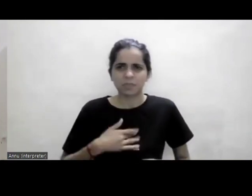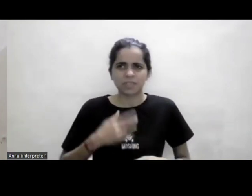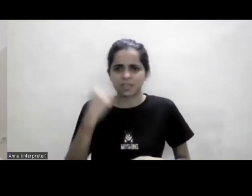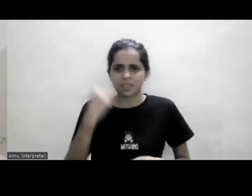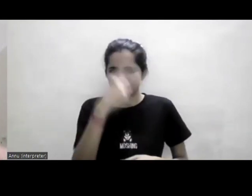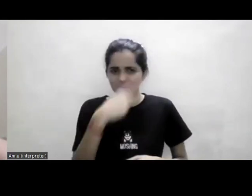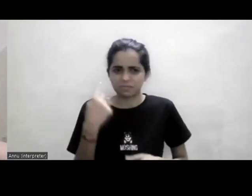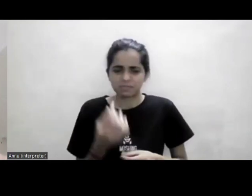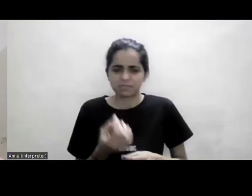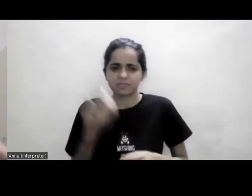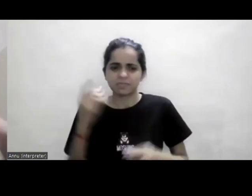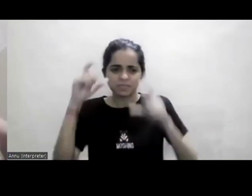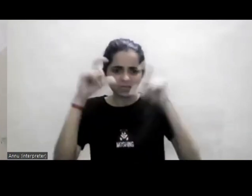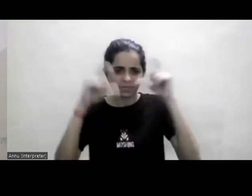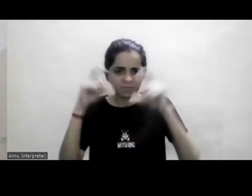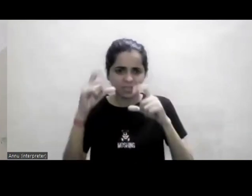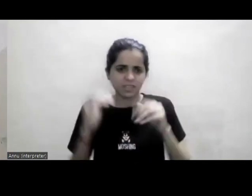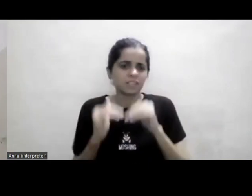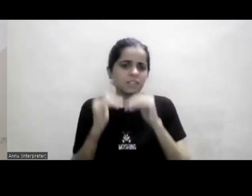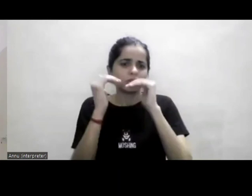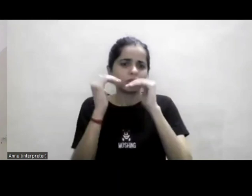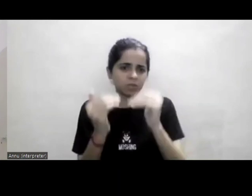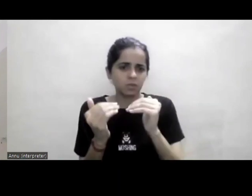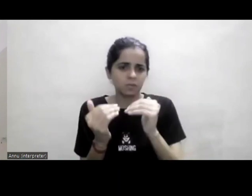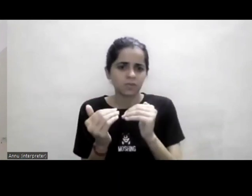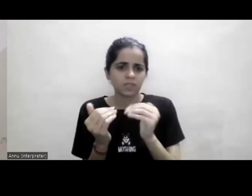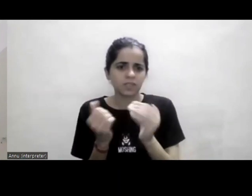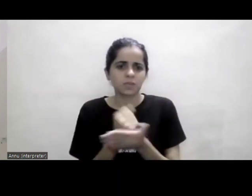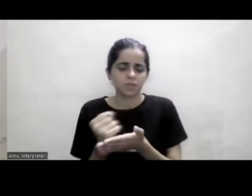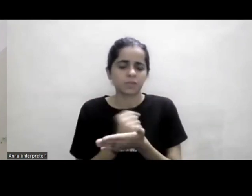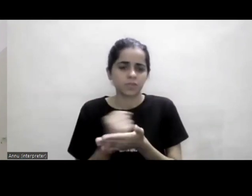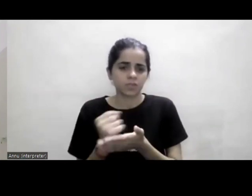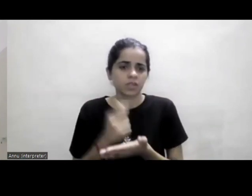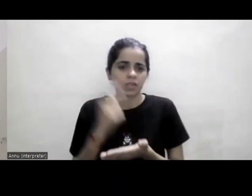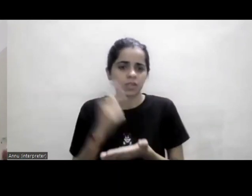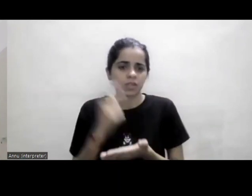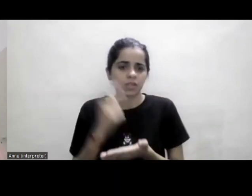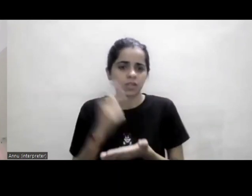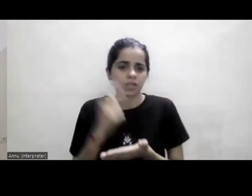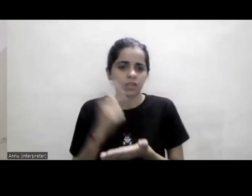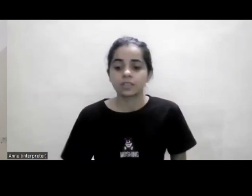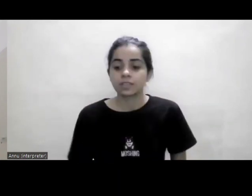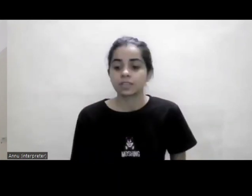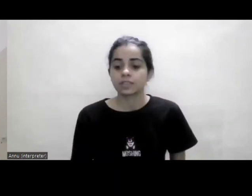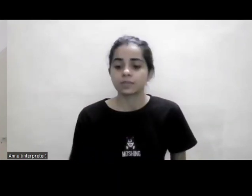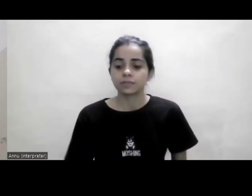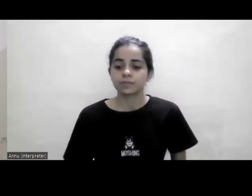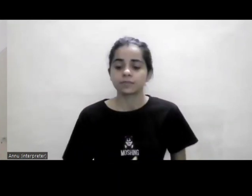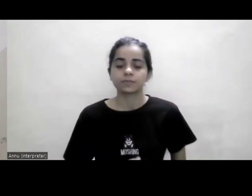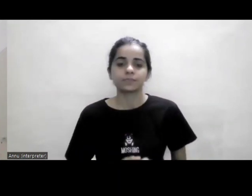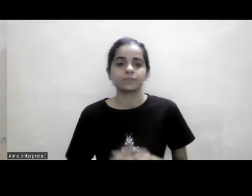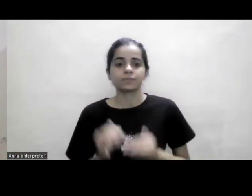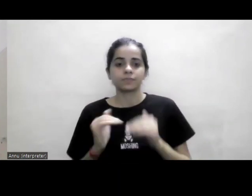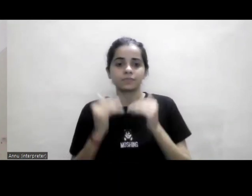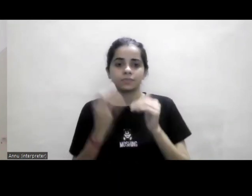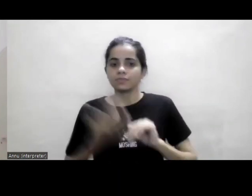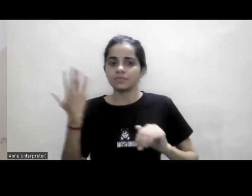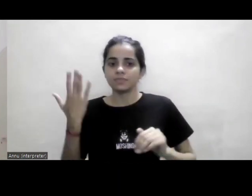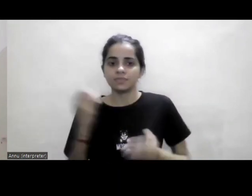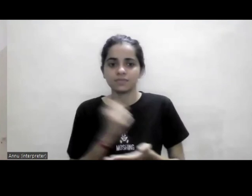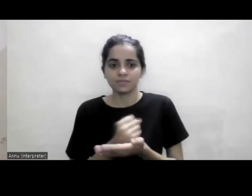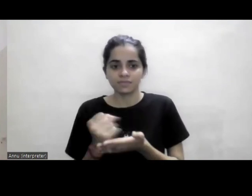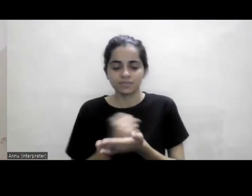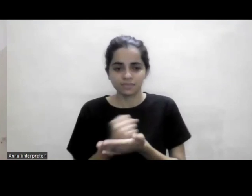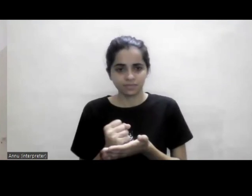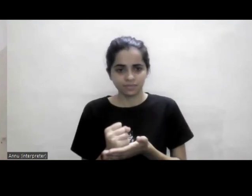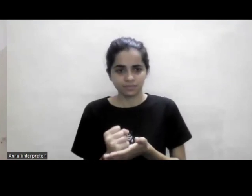inducing all of us. And this is what I was trying to hint at. Why would you try to make everyone so special? It's okay.